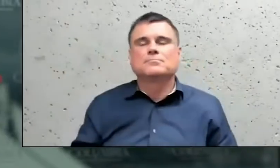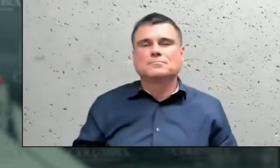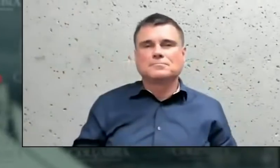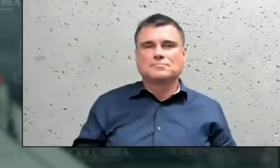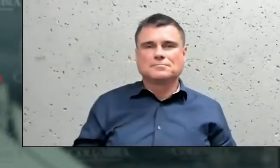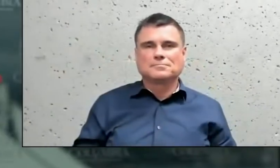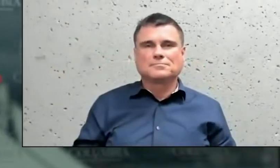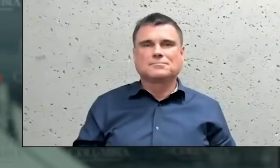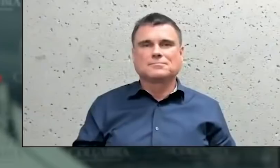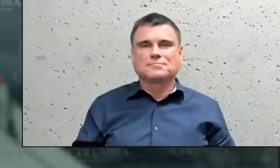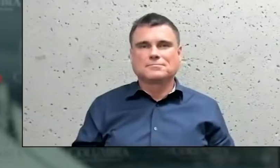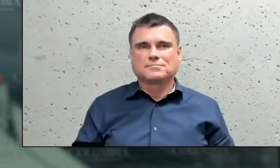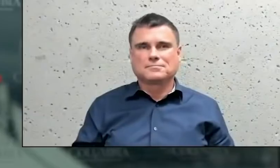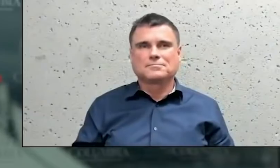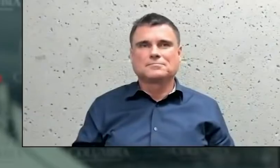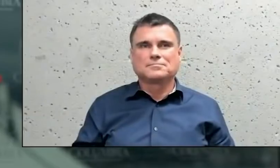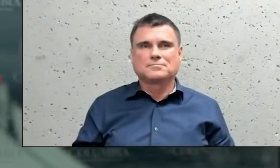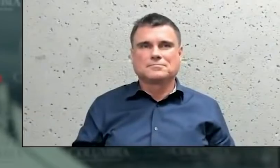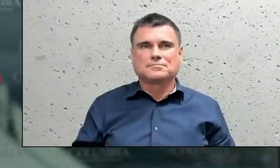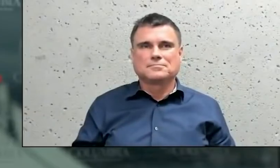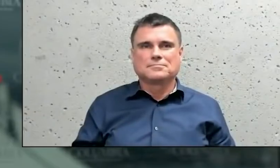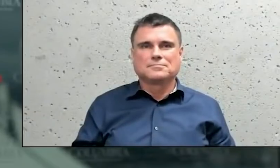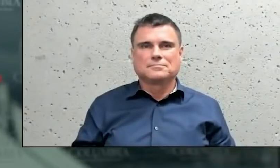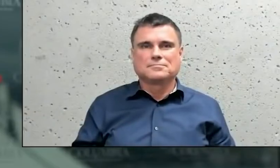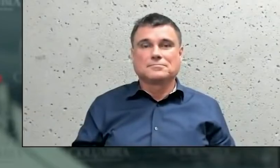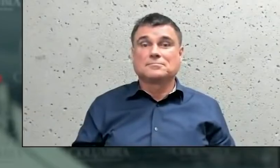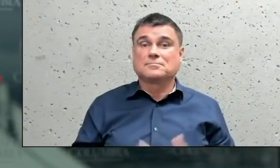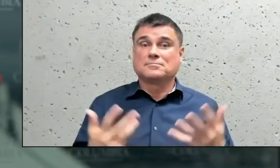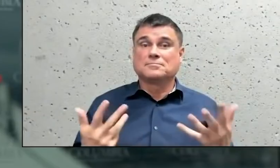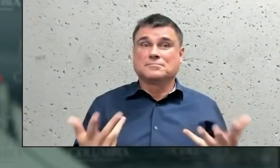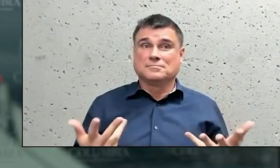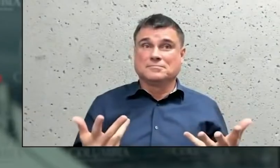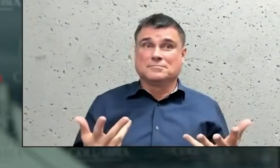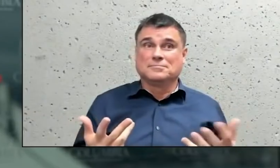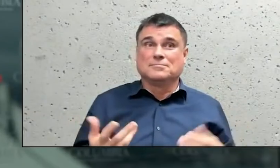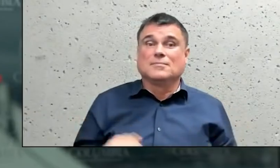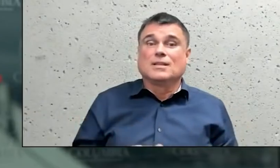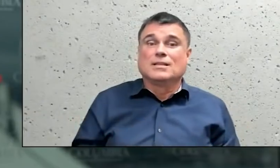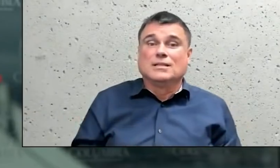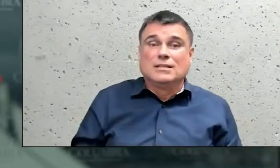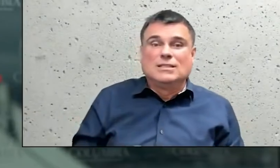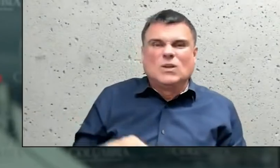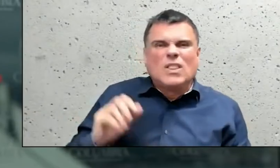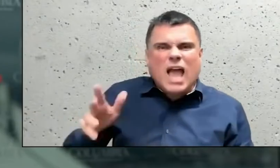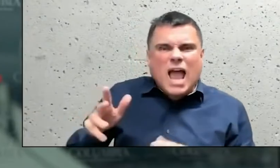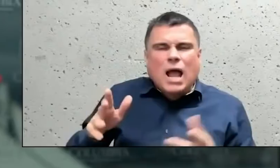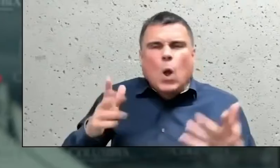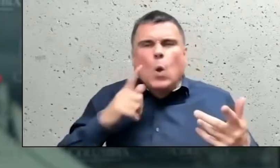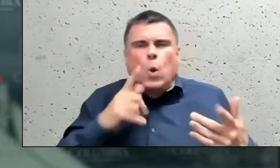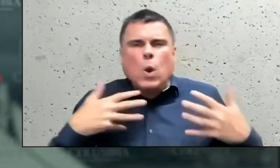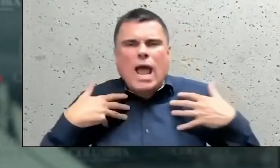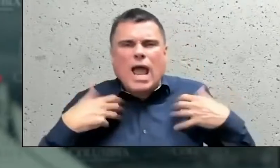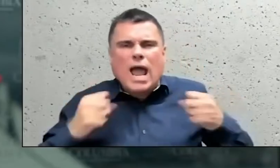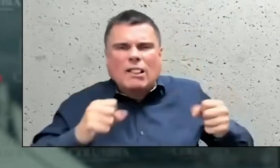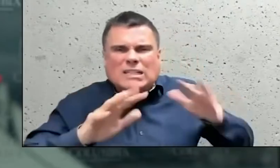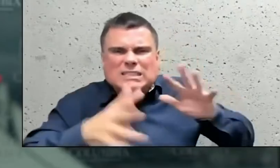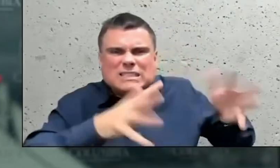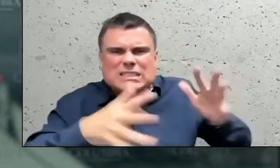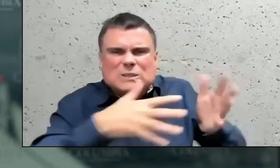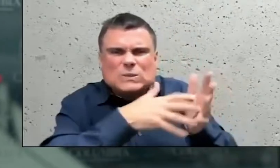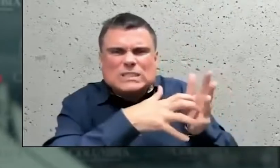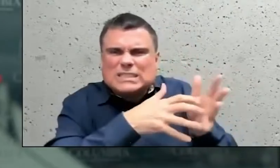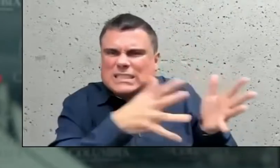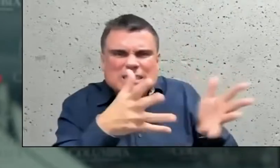address and protect those who are most vulnerable in BC. I note that every care home and every assisted living home in BC has